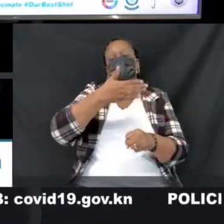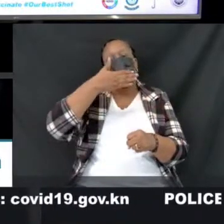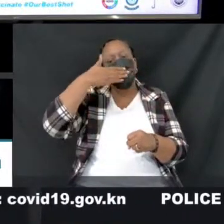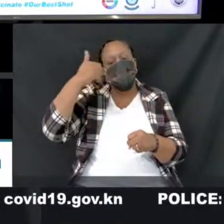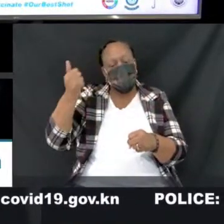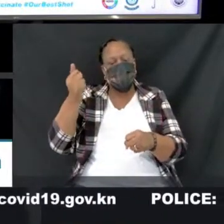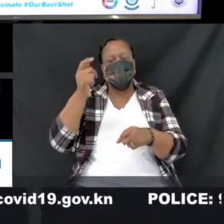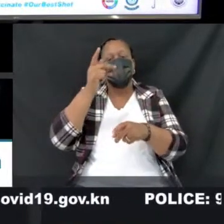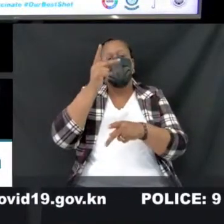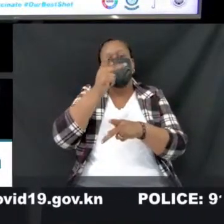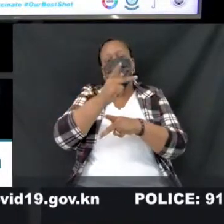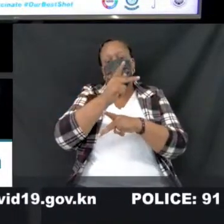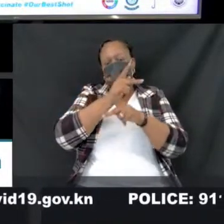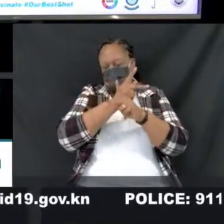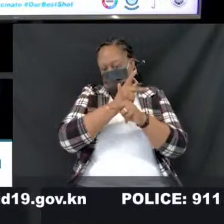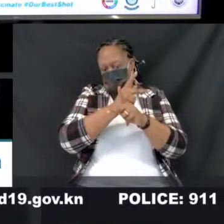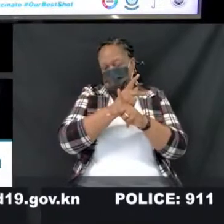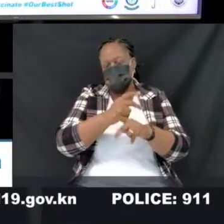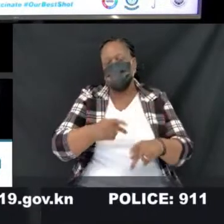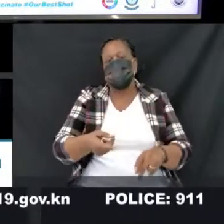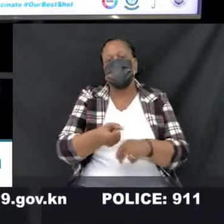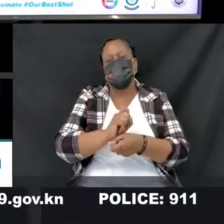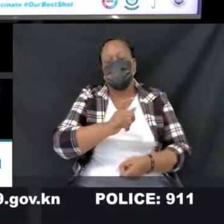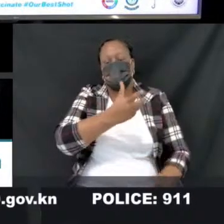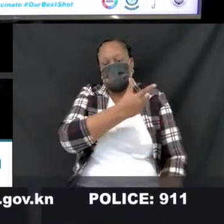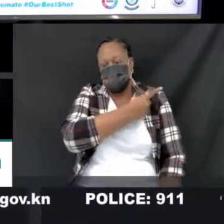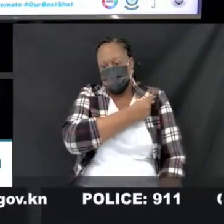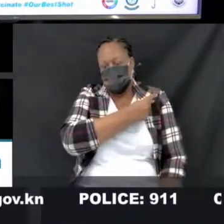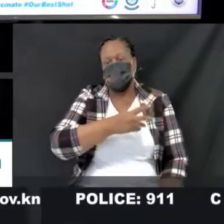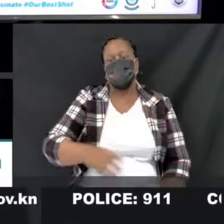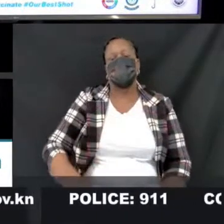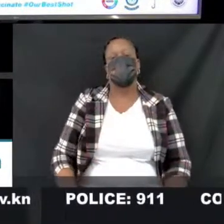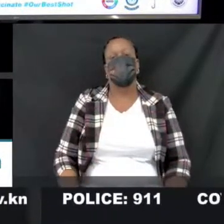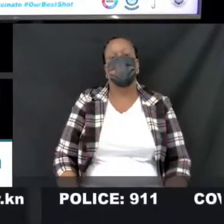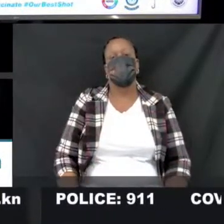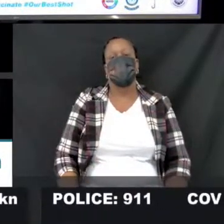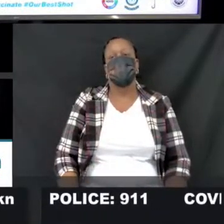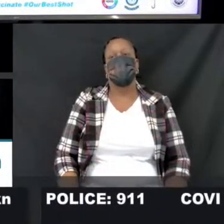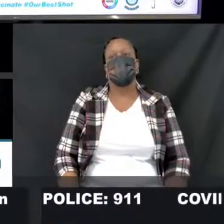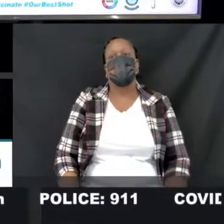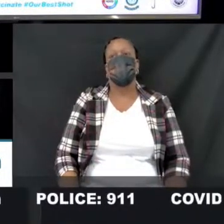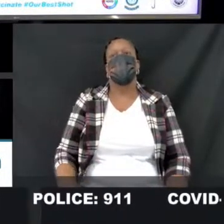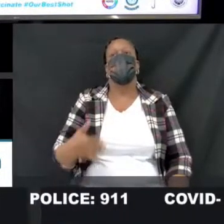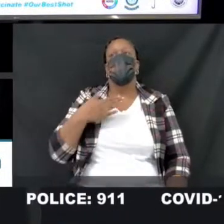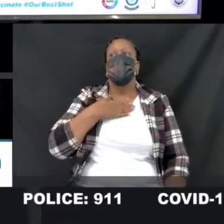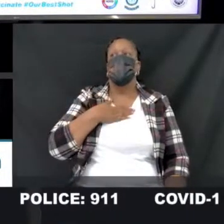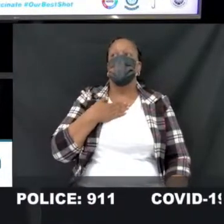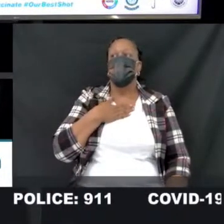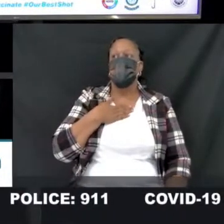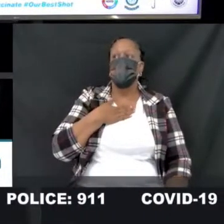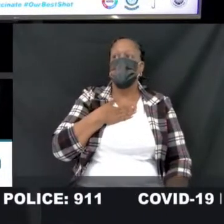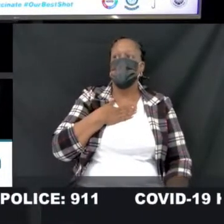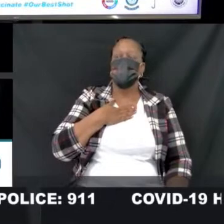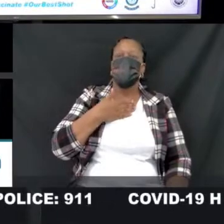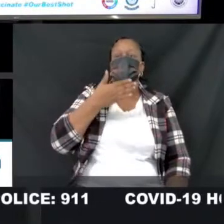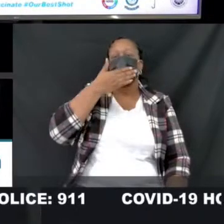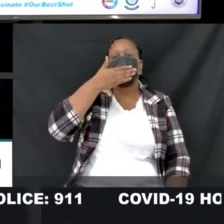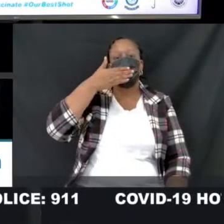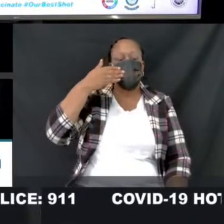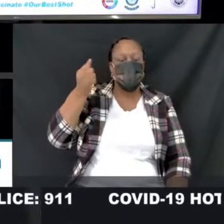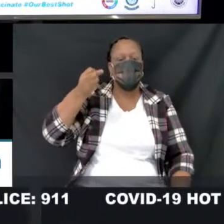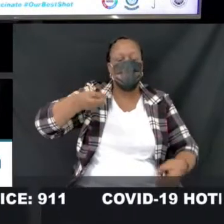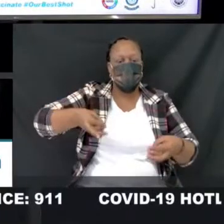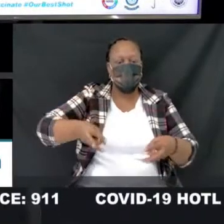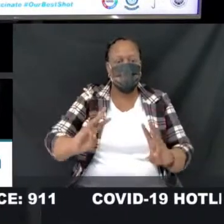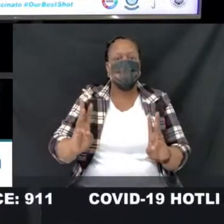vaccination and having our immune systems boosted once we qualify for the booster. This is the best route